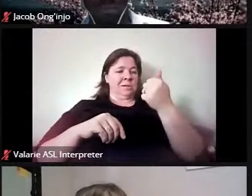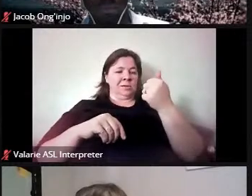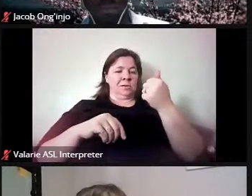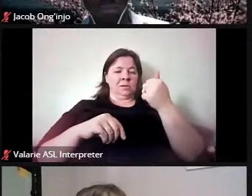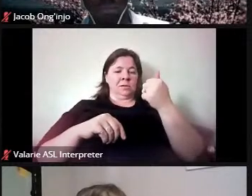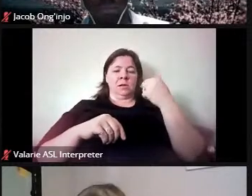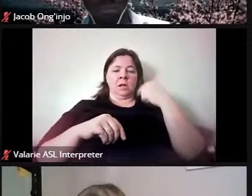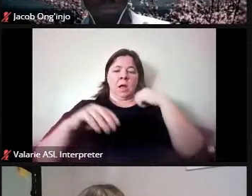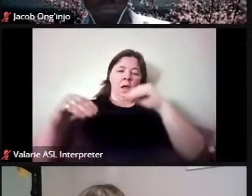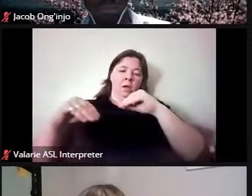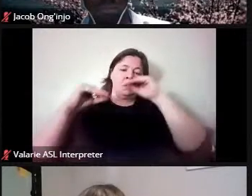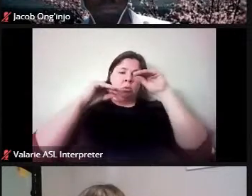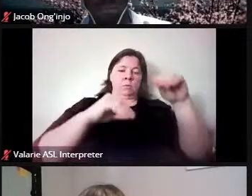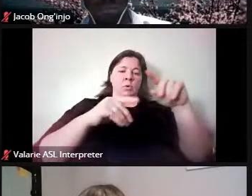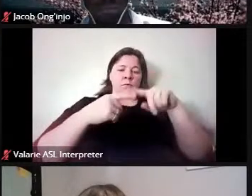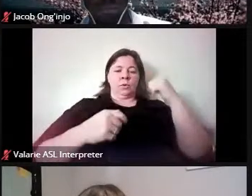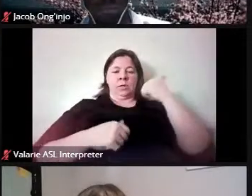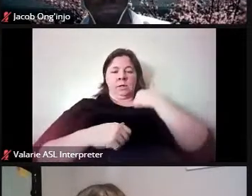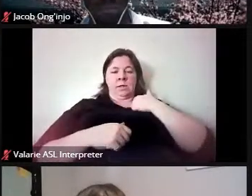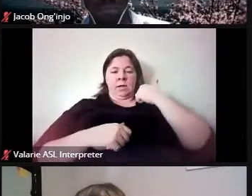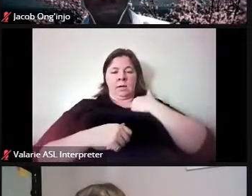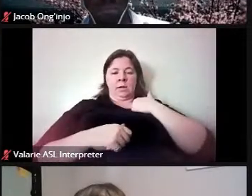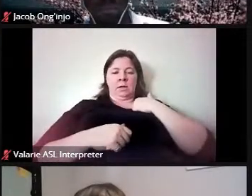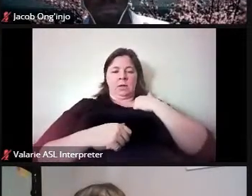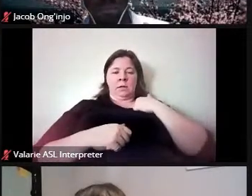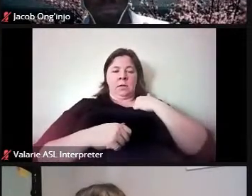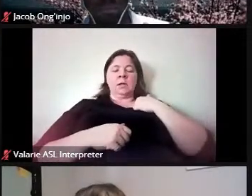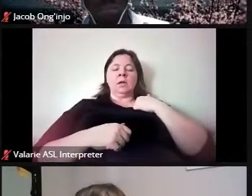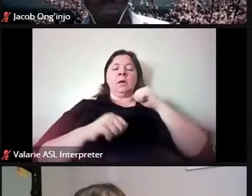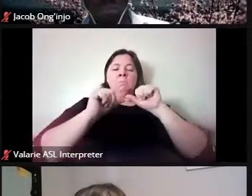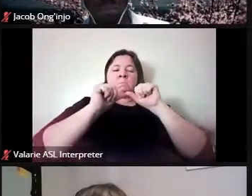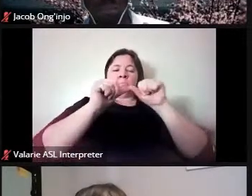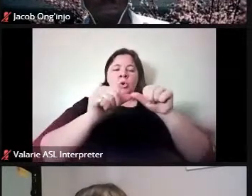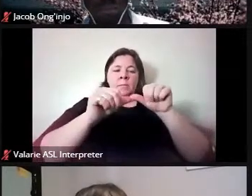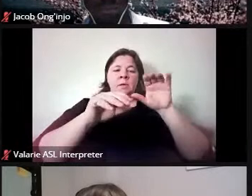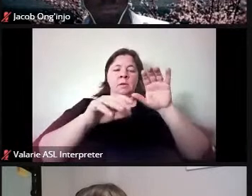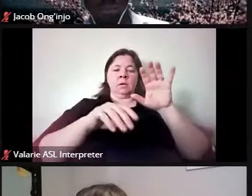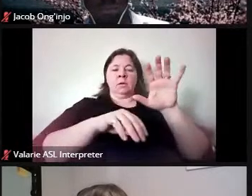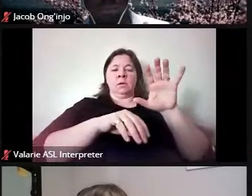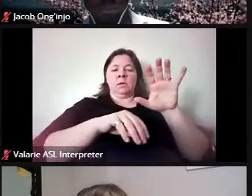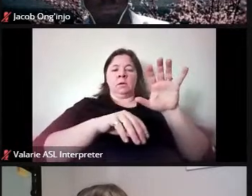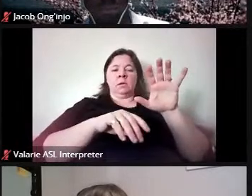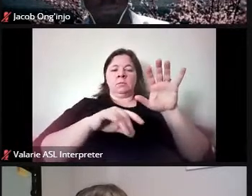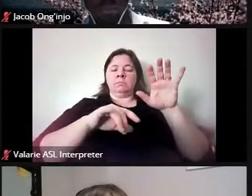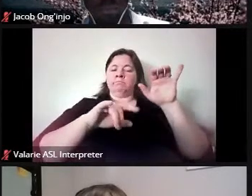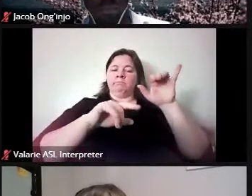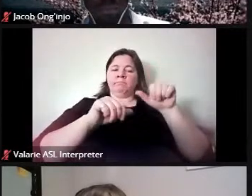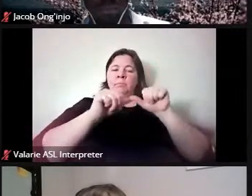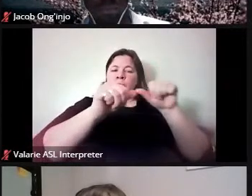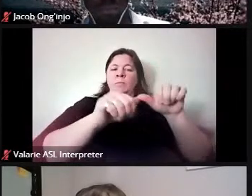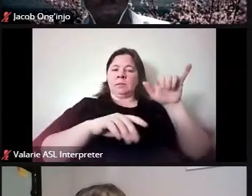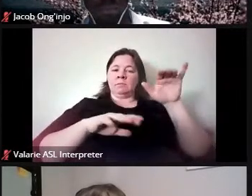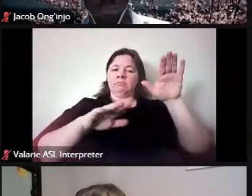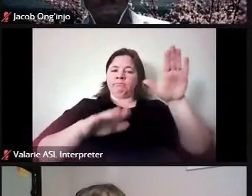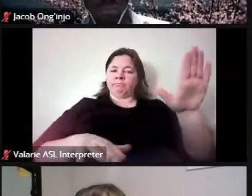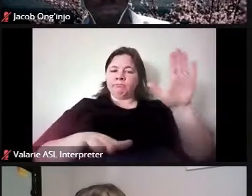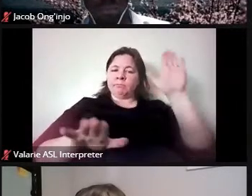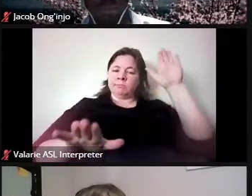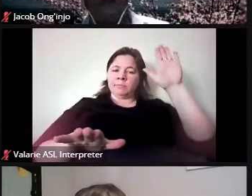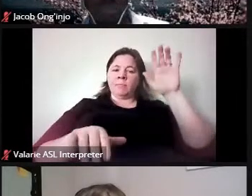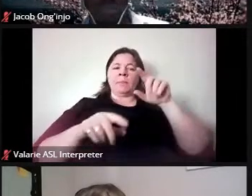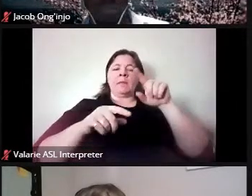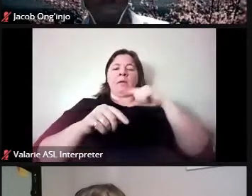2010, I moved to Canada as a permanent resident. My brother, he was here